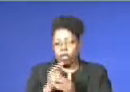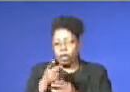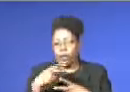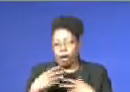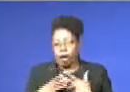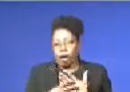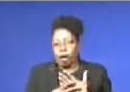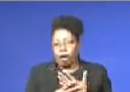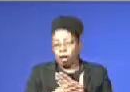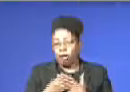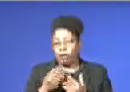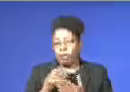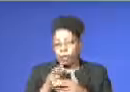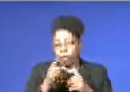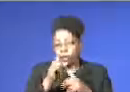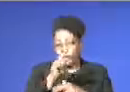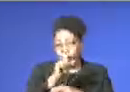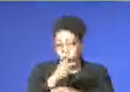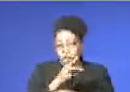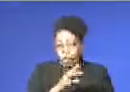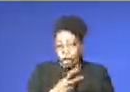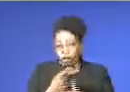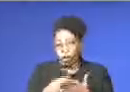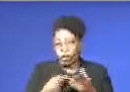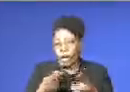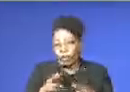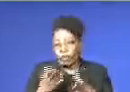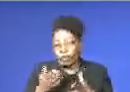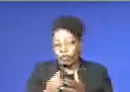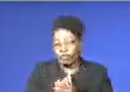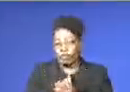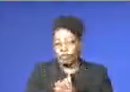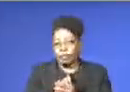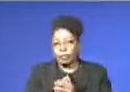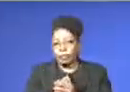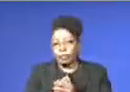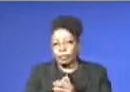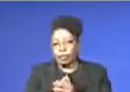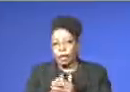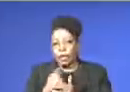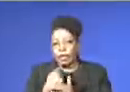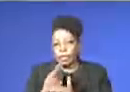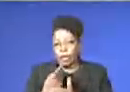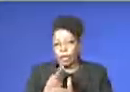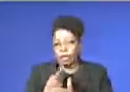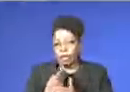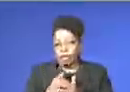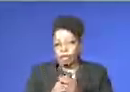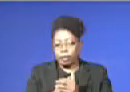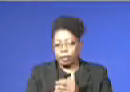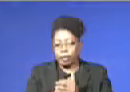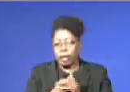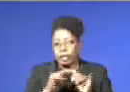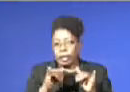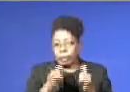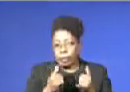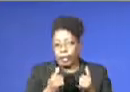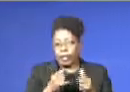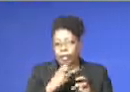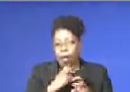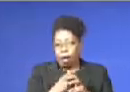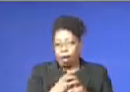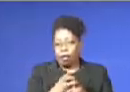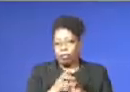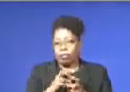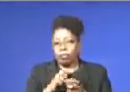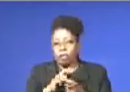lead in the first half. You might as well let it slip away. Just tell me what happened now. Like I told you, they grit it out. They played hard. They